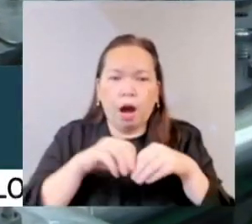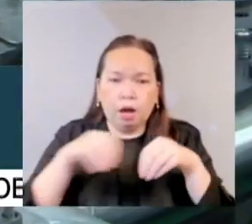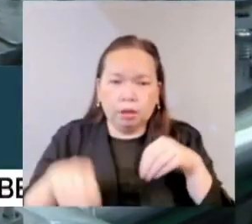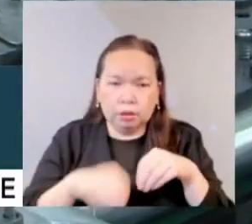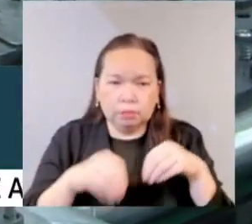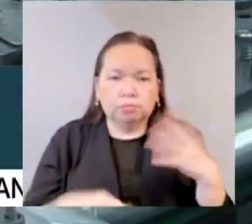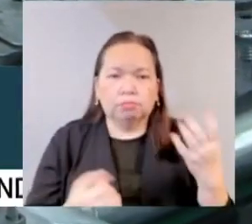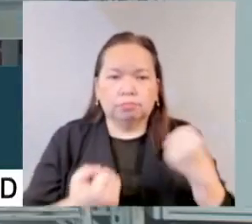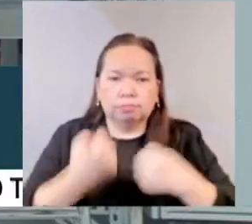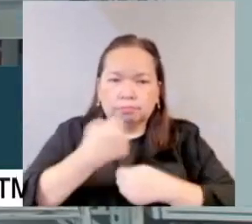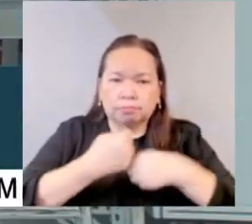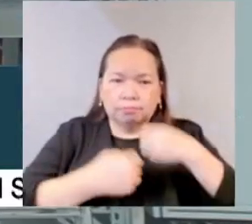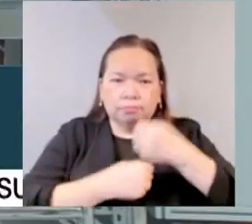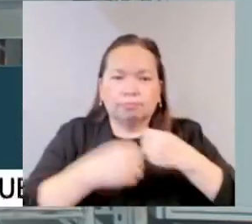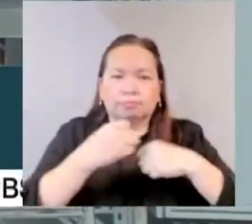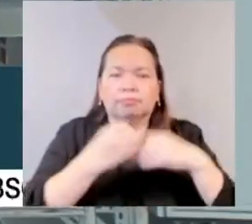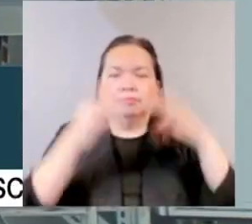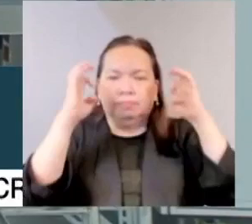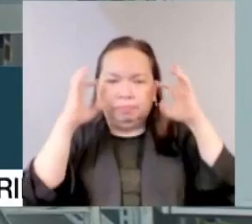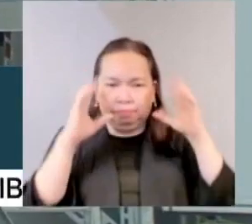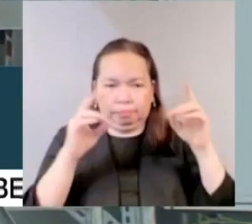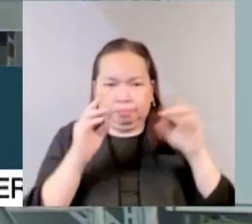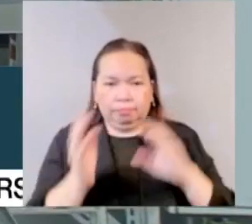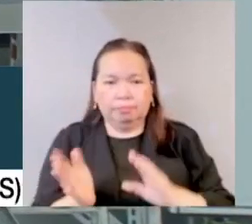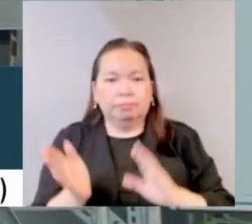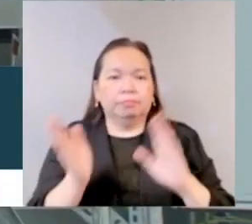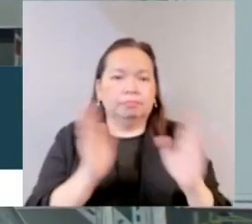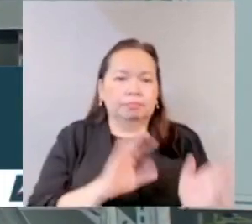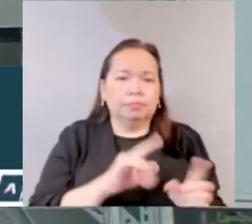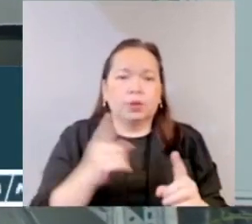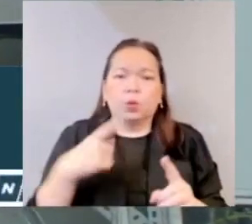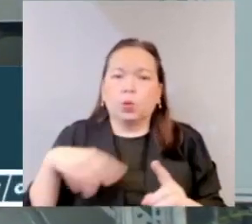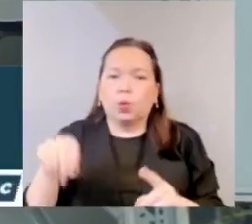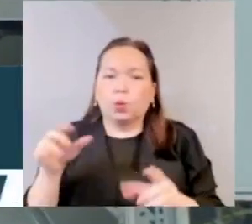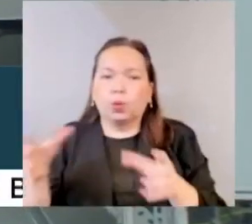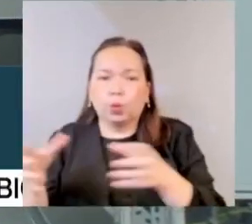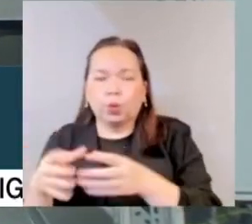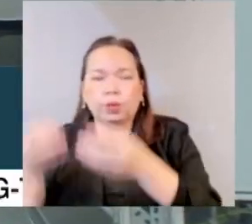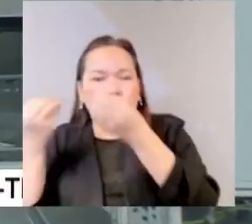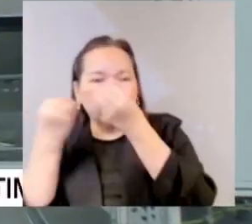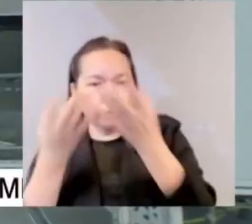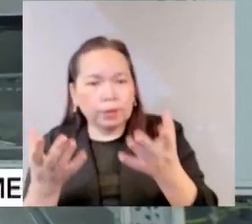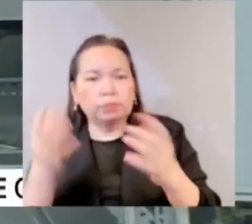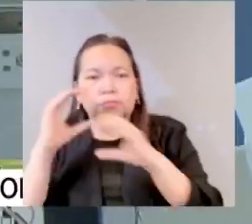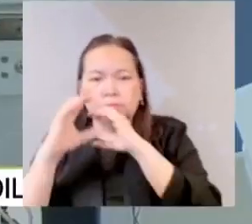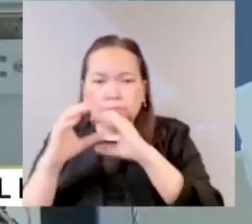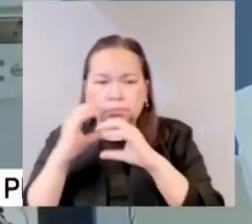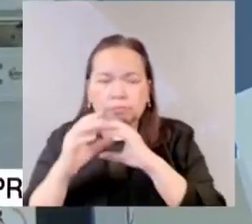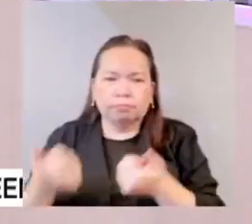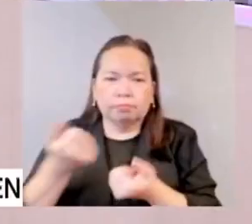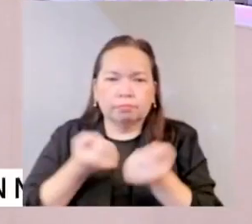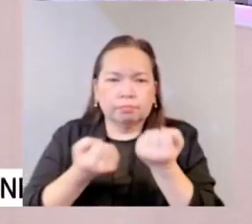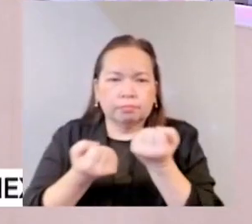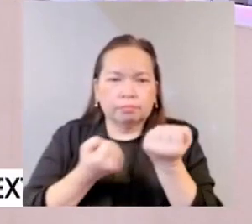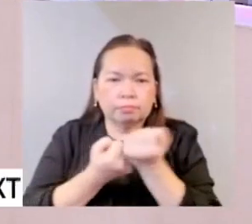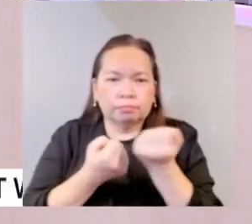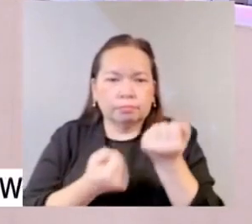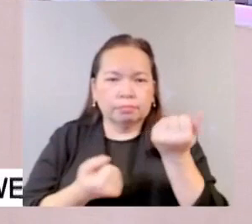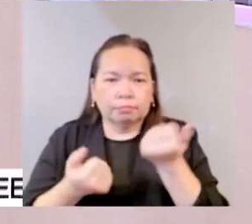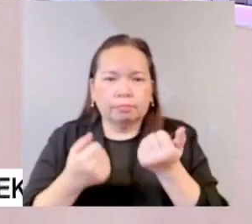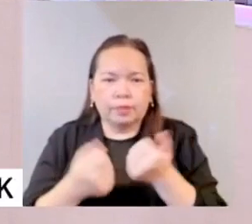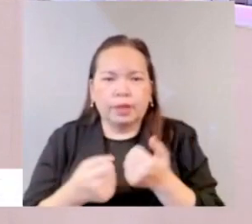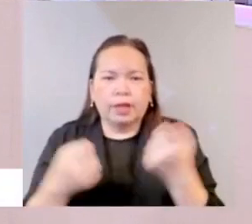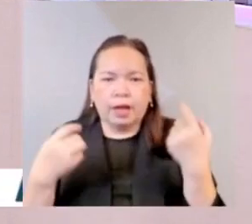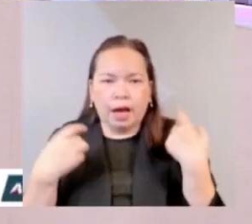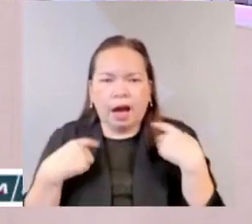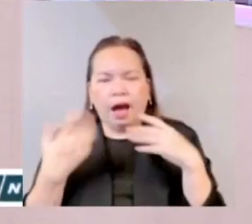and communication, financial and administrative support service activities saw the largest monthly drop. The National Economic